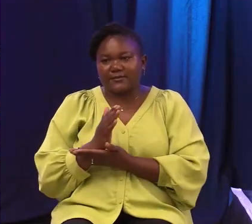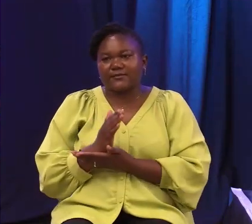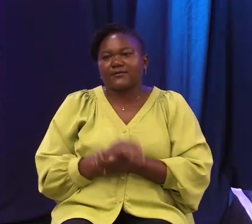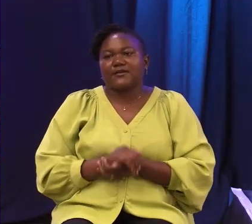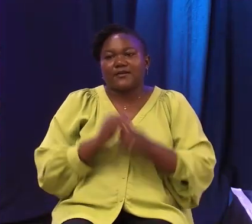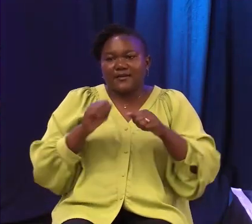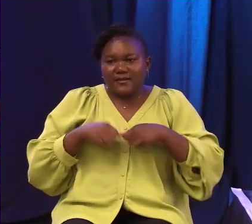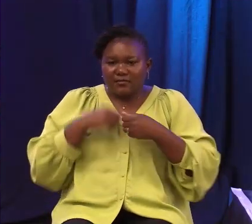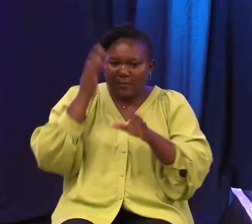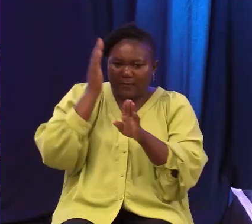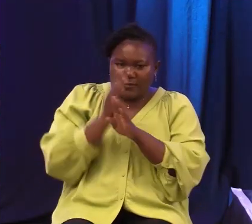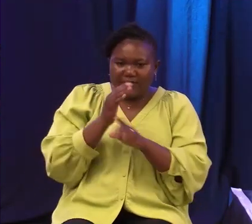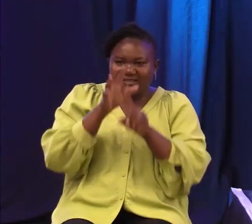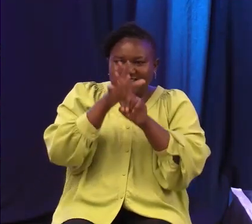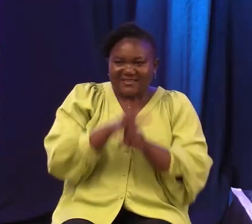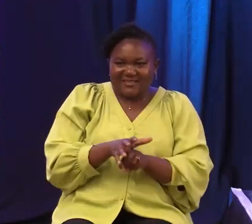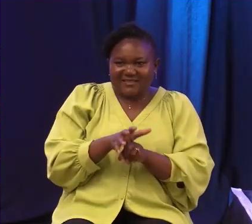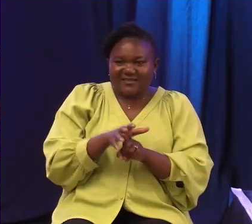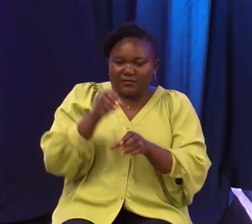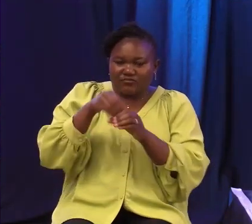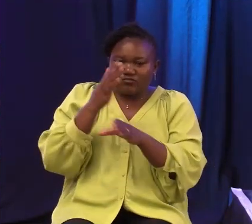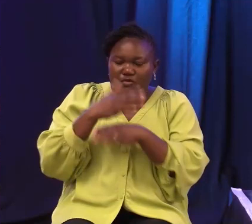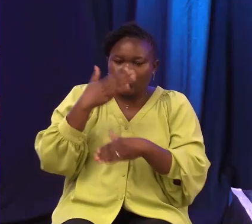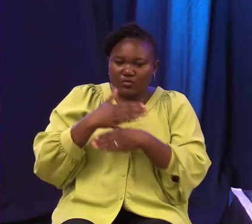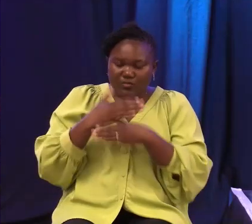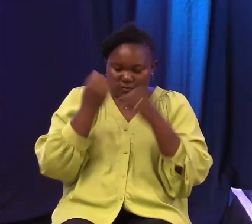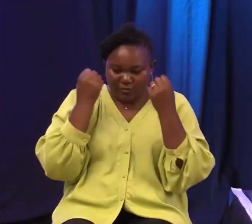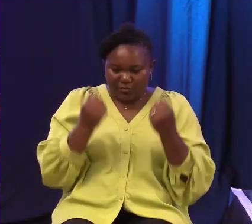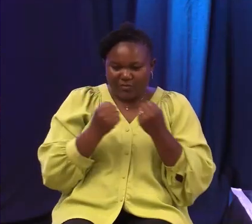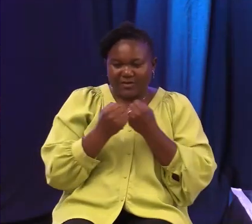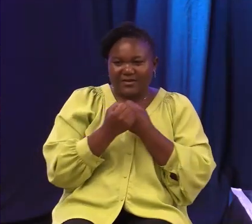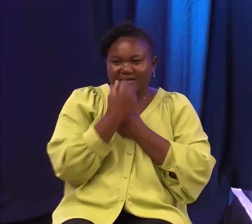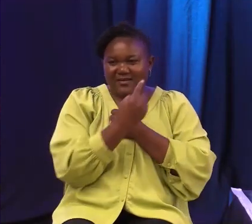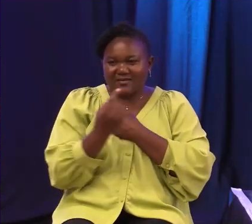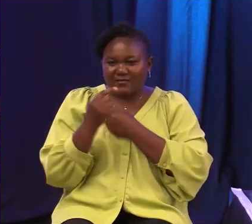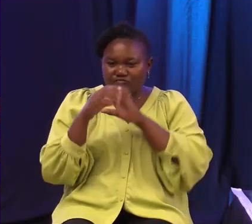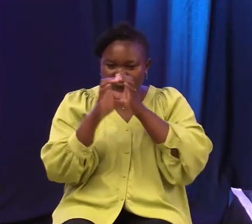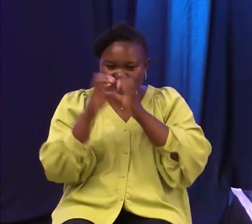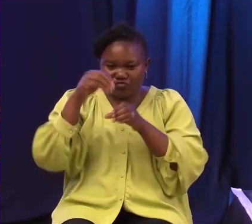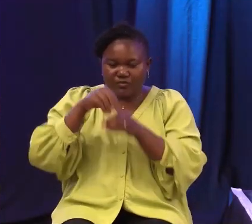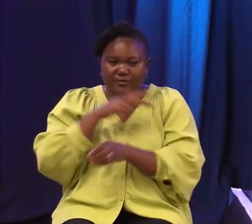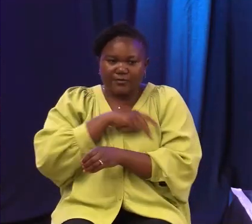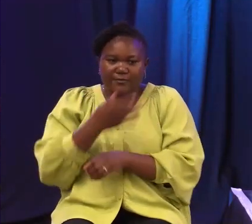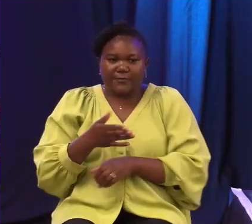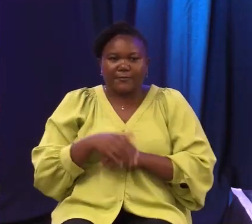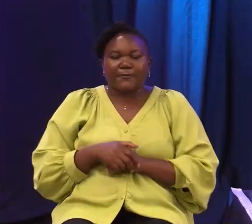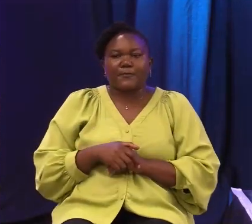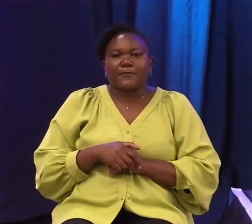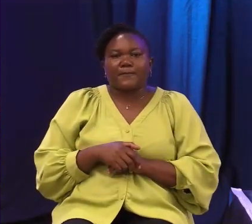campaign is always dependent upon the generosity and the presence of every media professional.